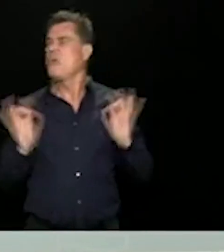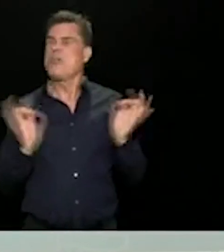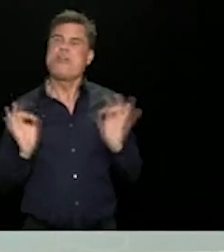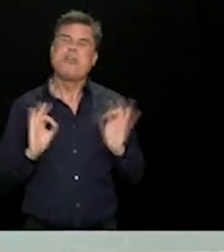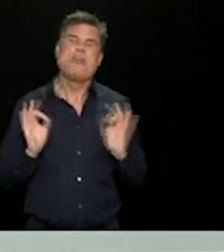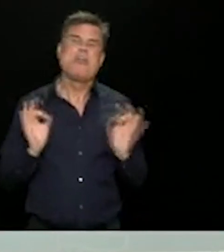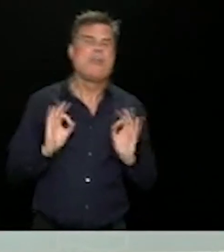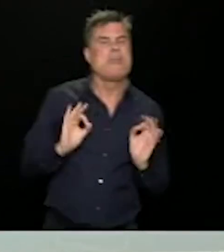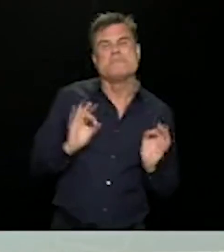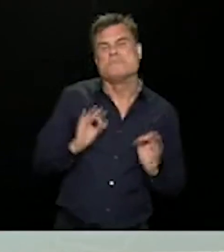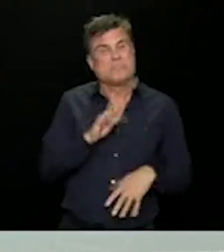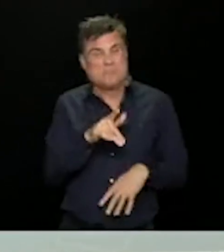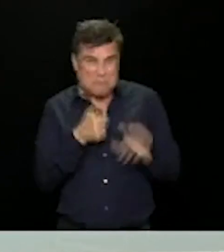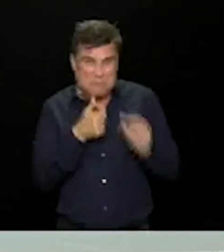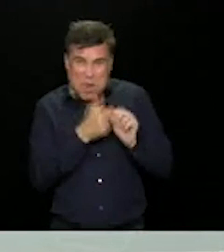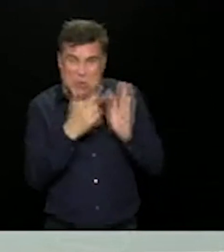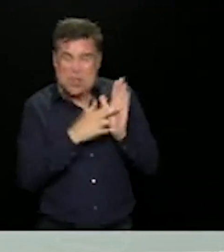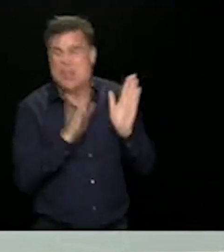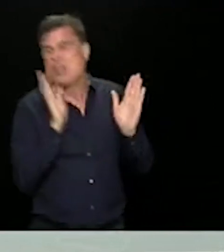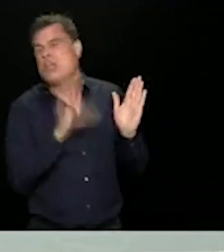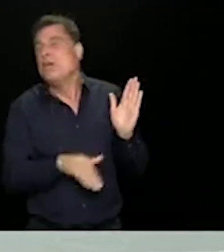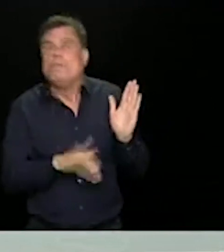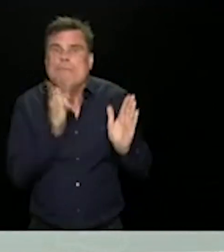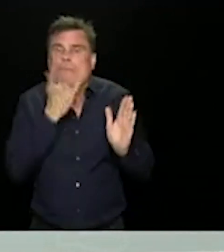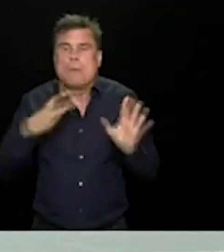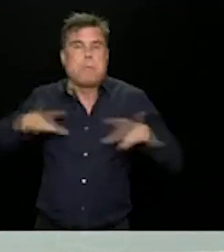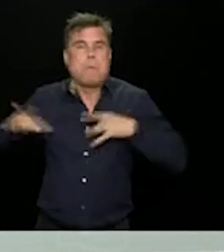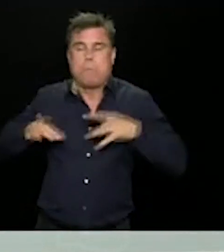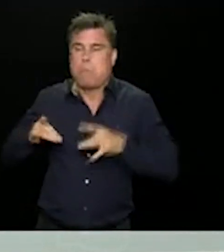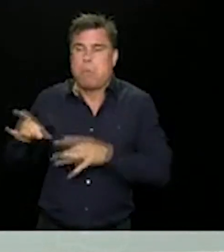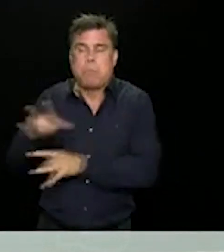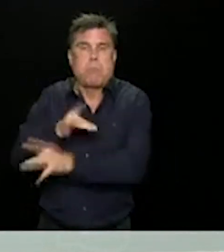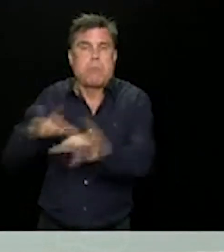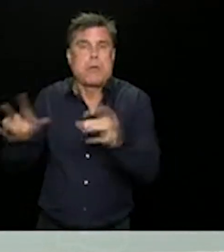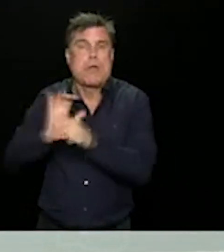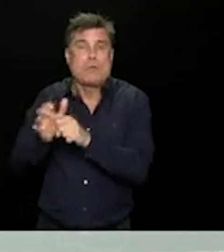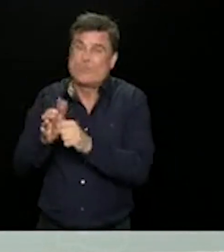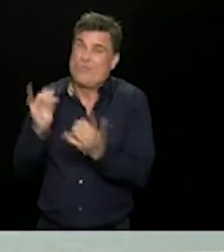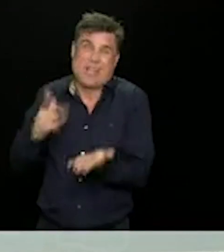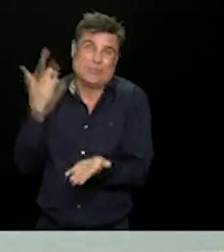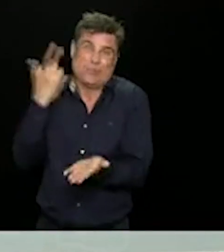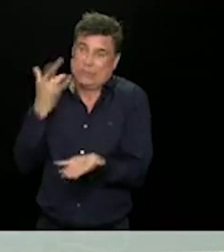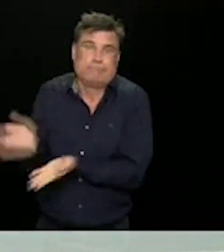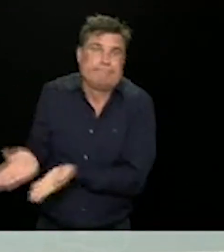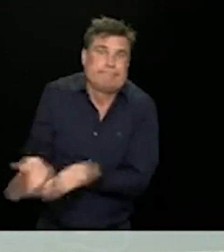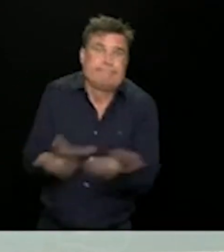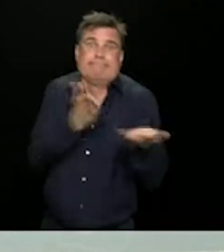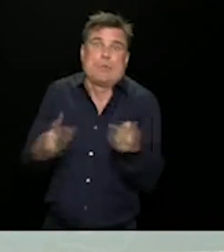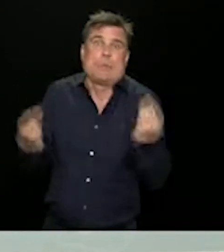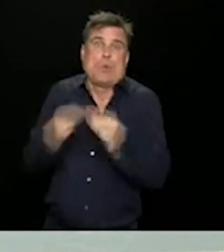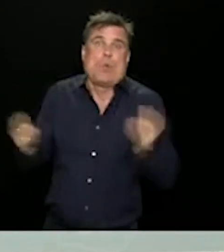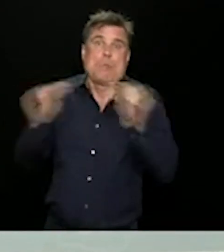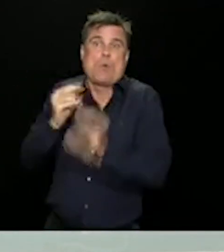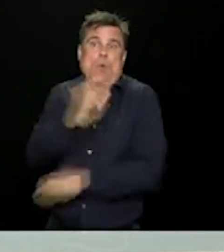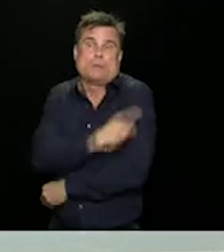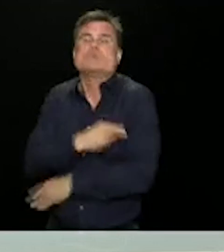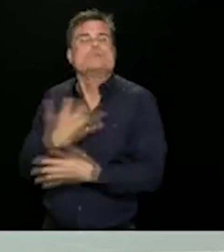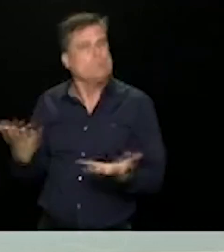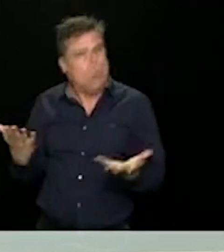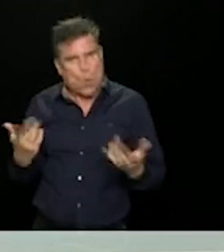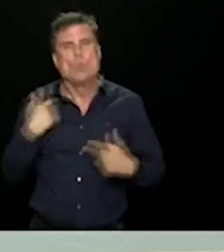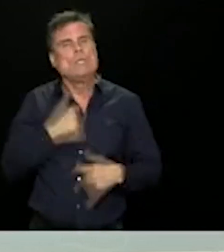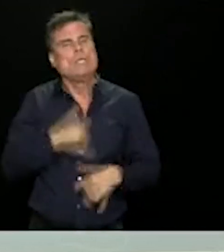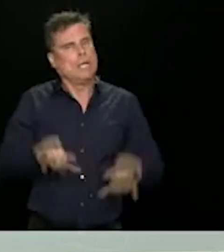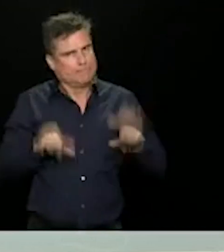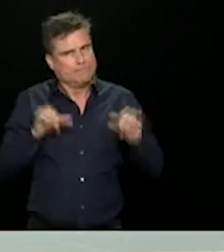know that that's what we call a lag indicator. It means that enough people have gotten sick with this that some people are getting really sick with it and